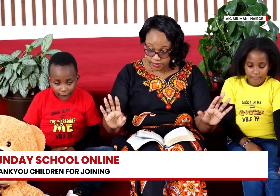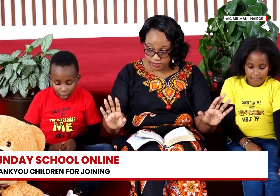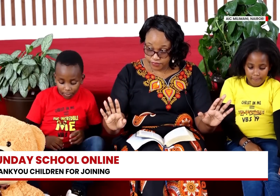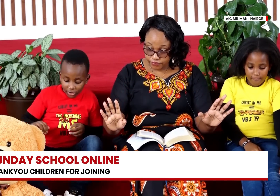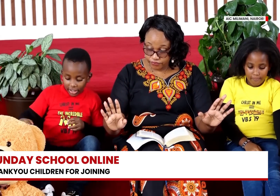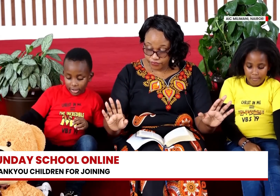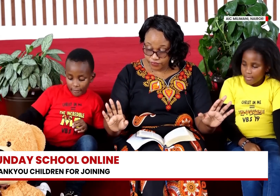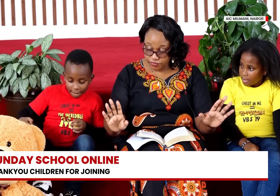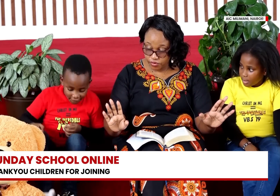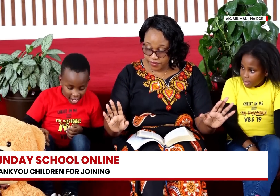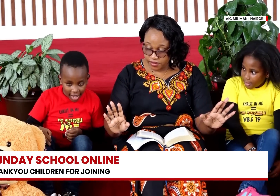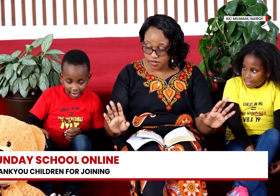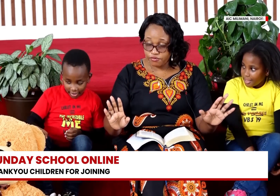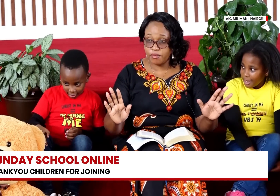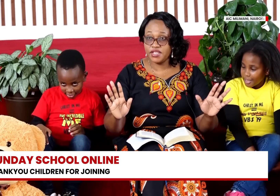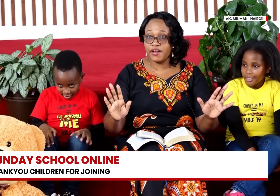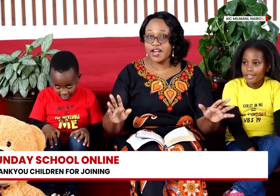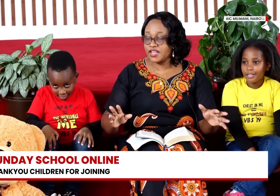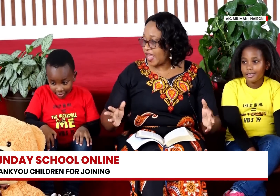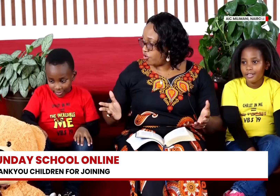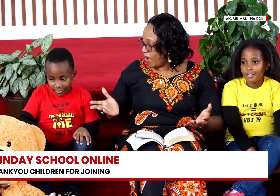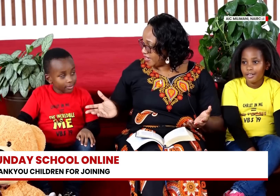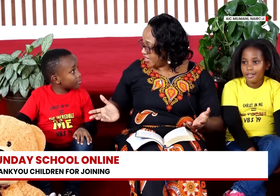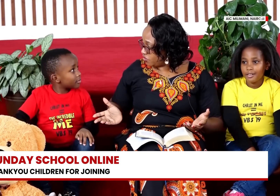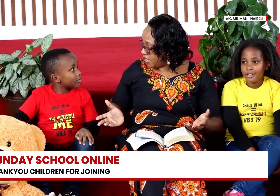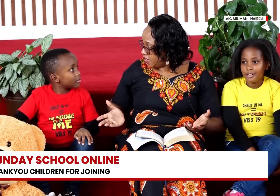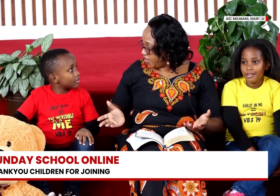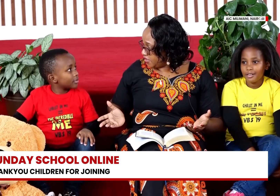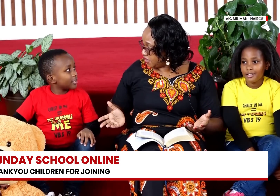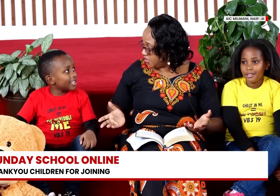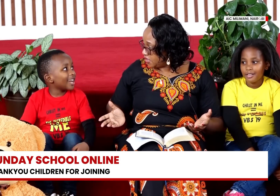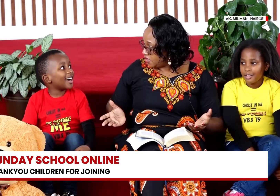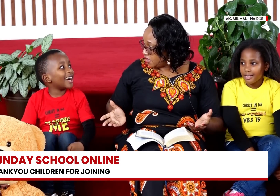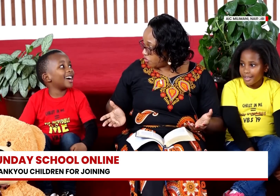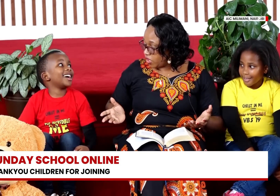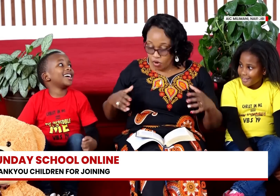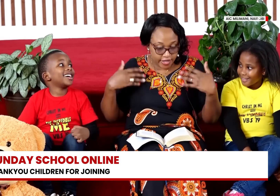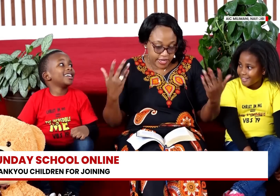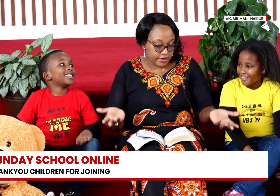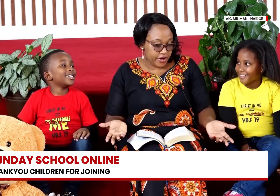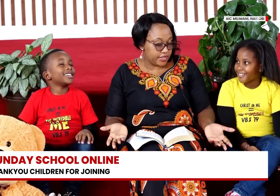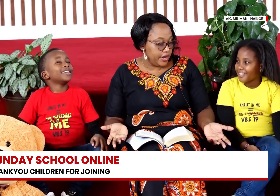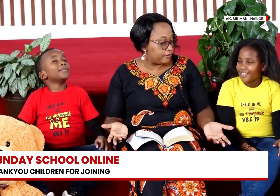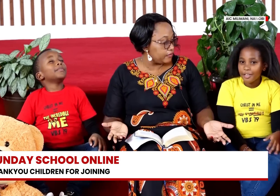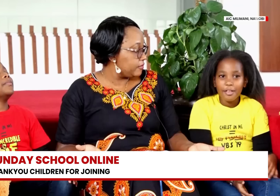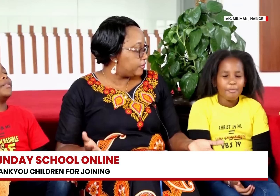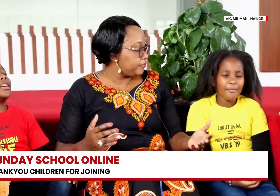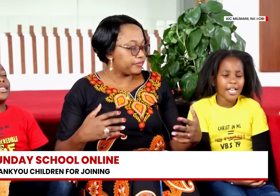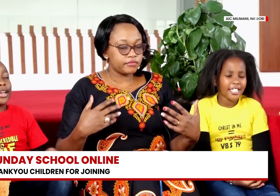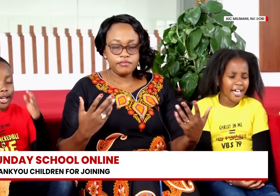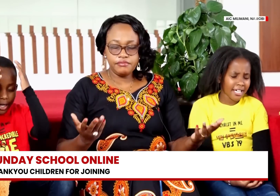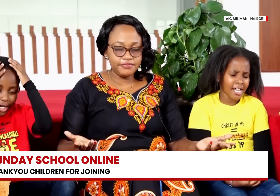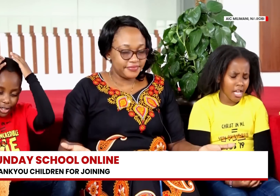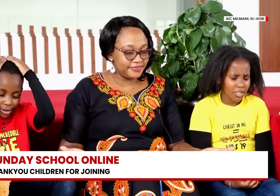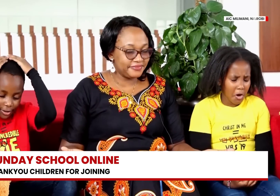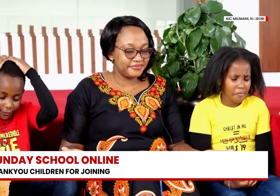Keep safe from this virus. From this virus. And you wanted us to say the grace? Yeah. Okay, say the grace then.